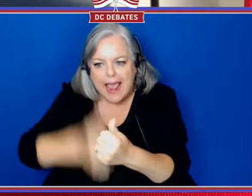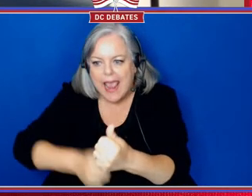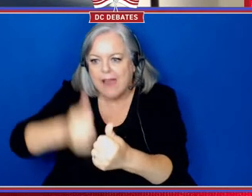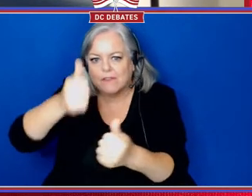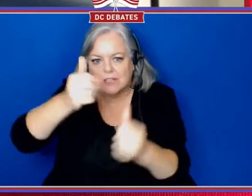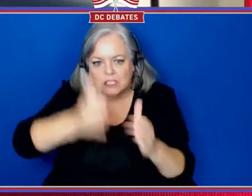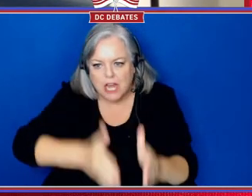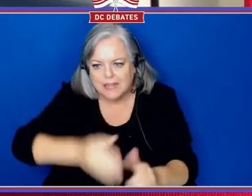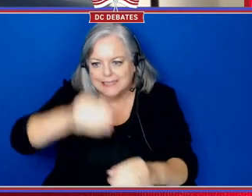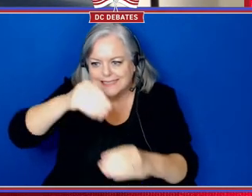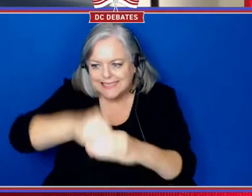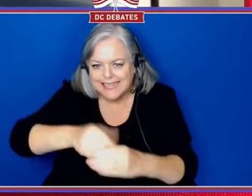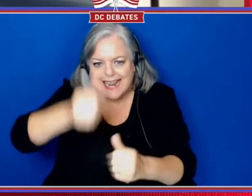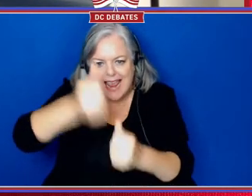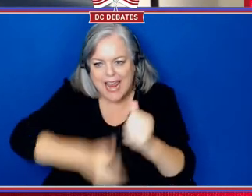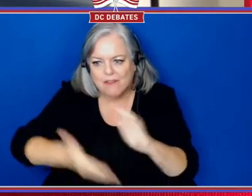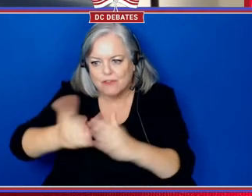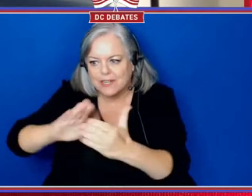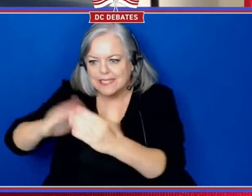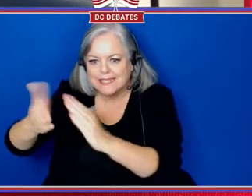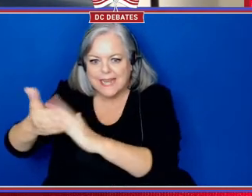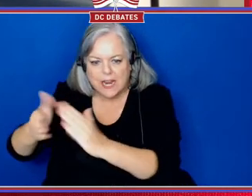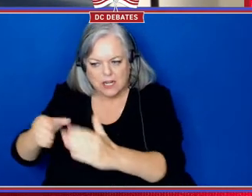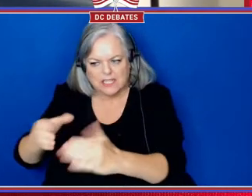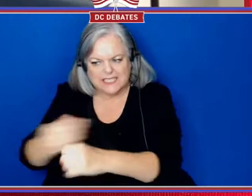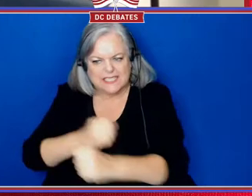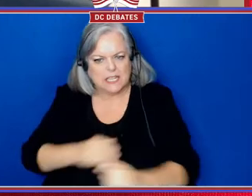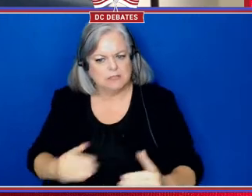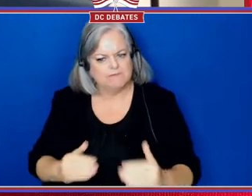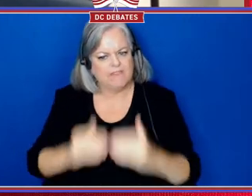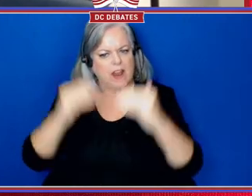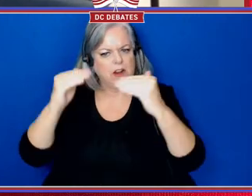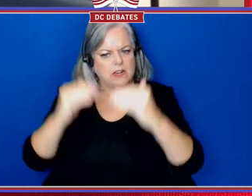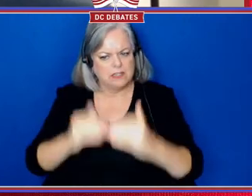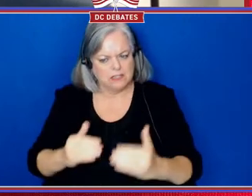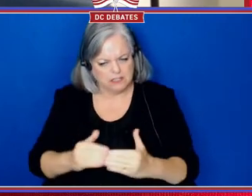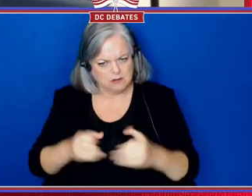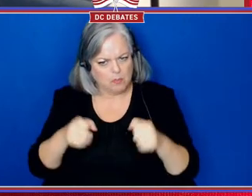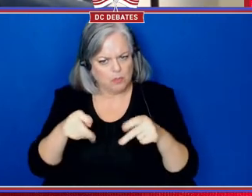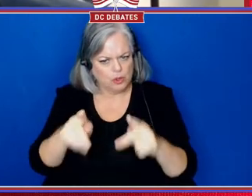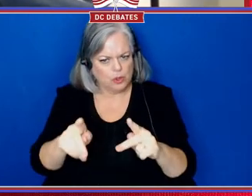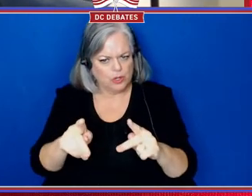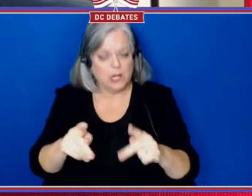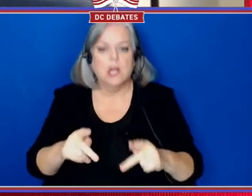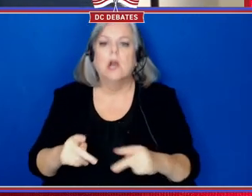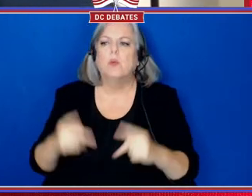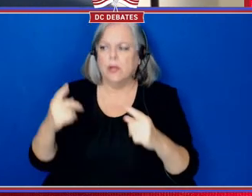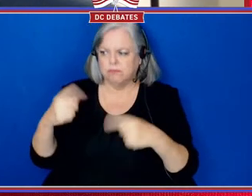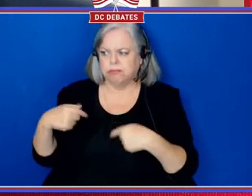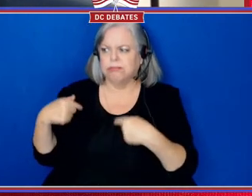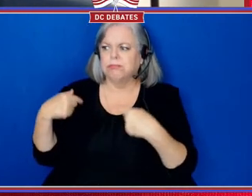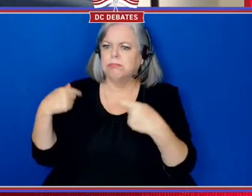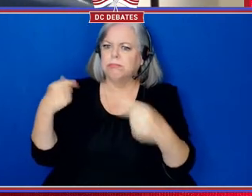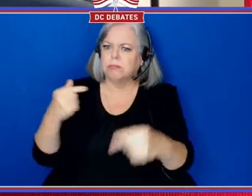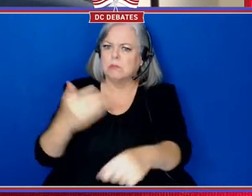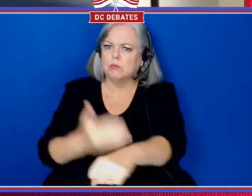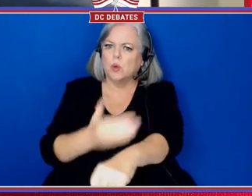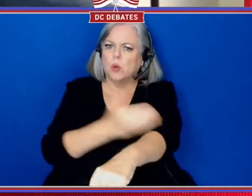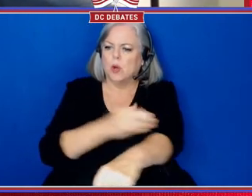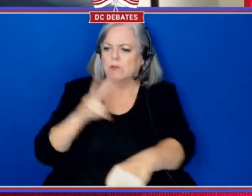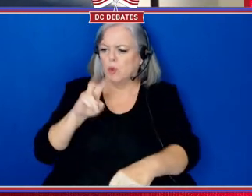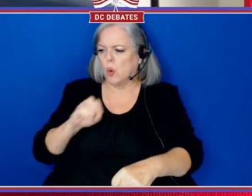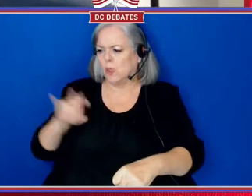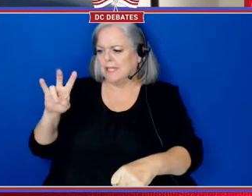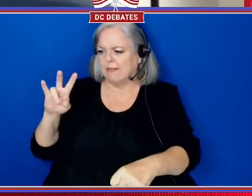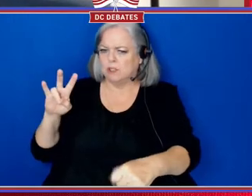city. And we've come a long way from 2007, and we're going to go a long way. But what we're not going to do is have a mayor who waffles